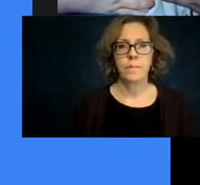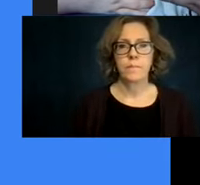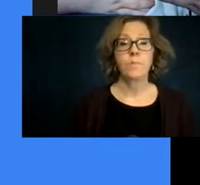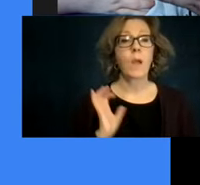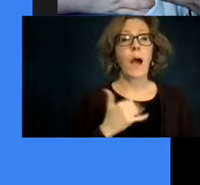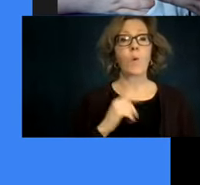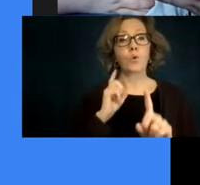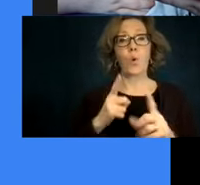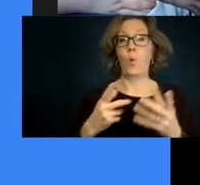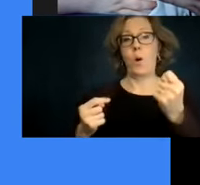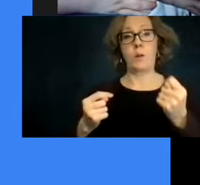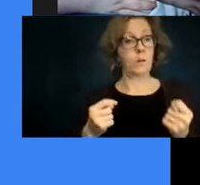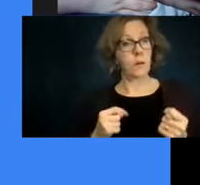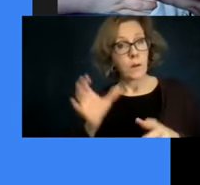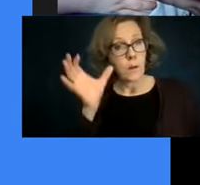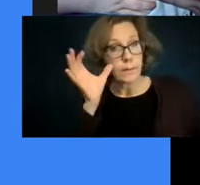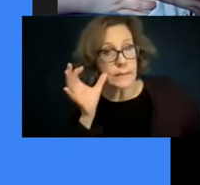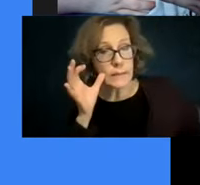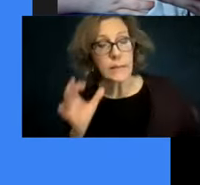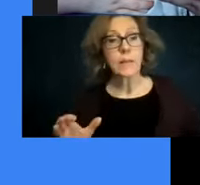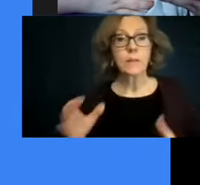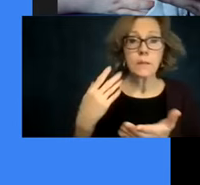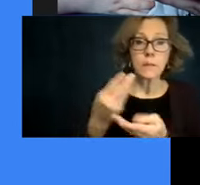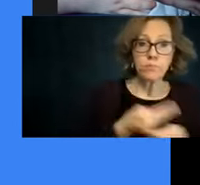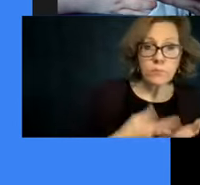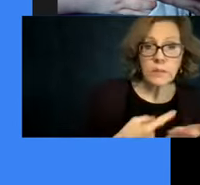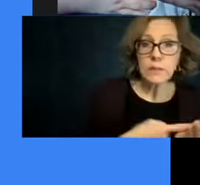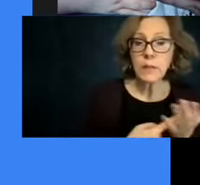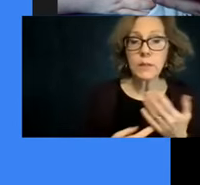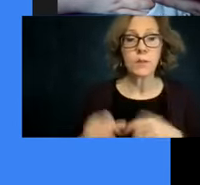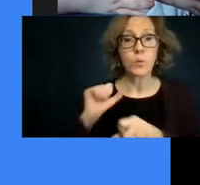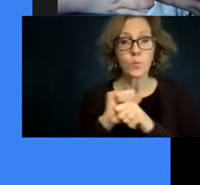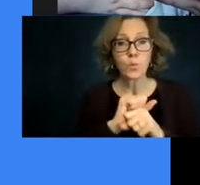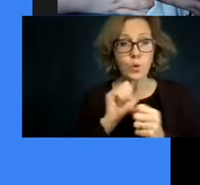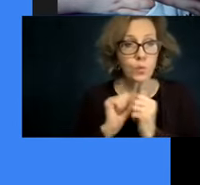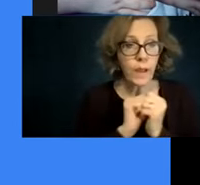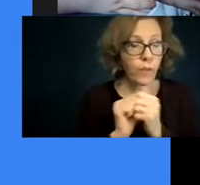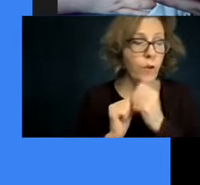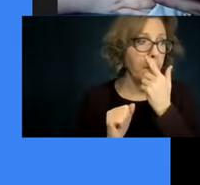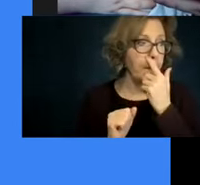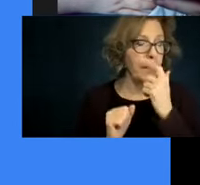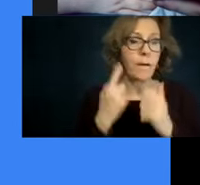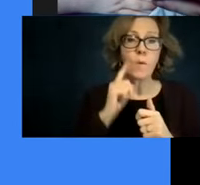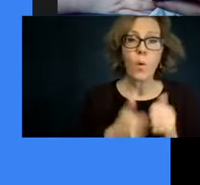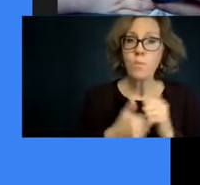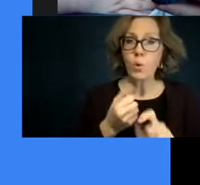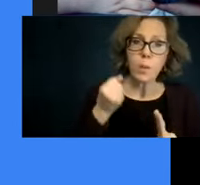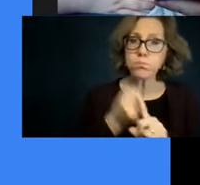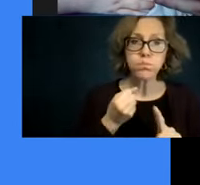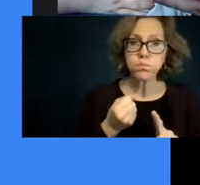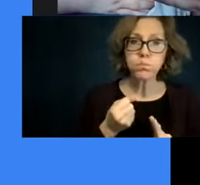listening, discussions, and working together to get to the most impactful solution